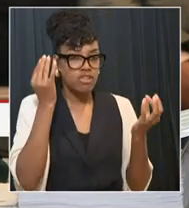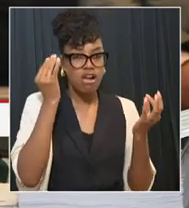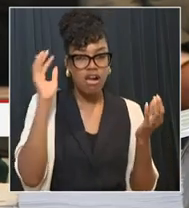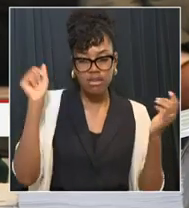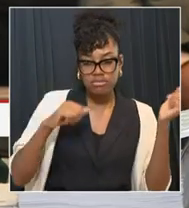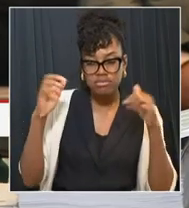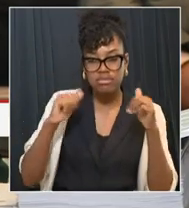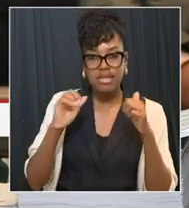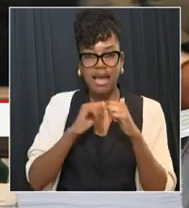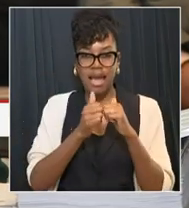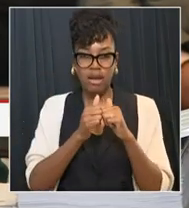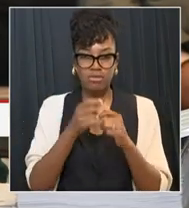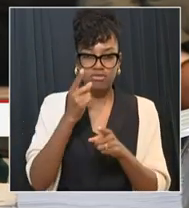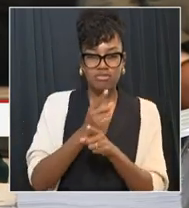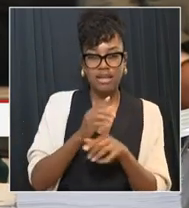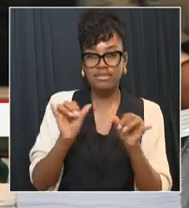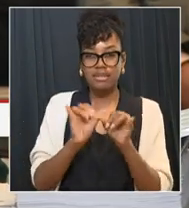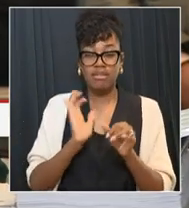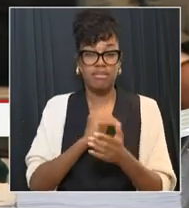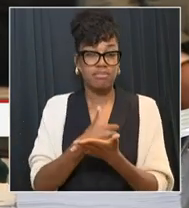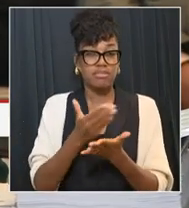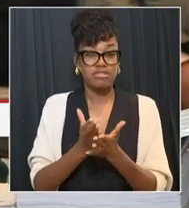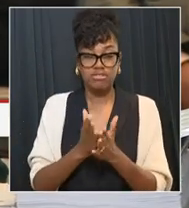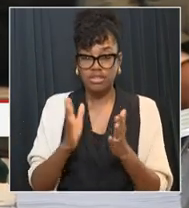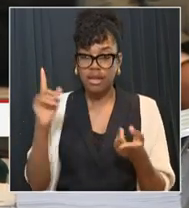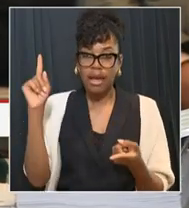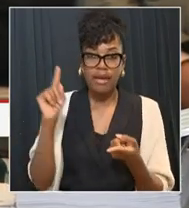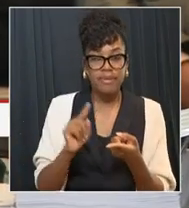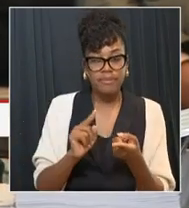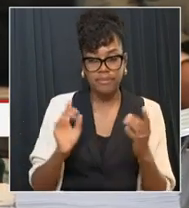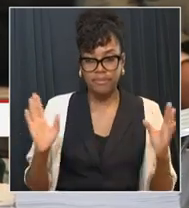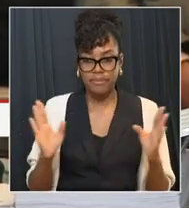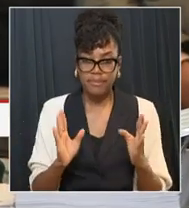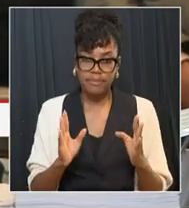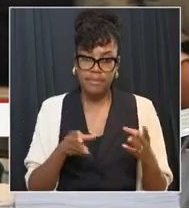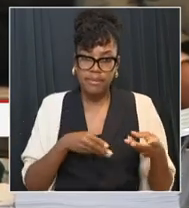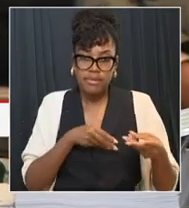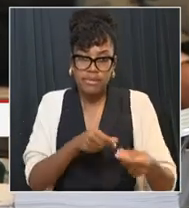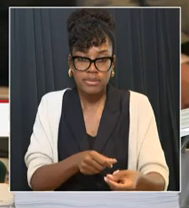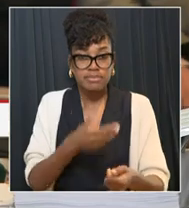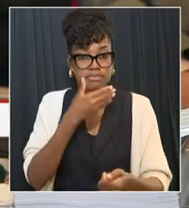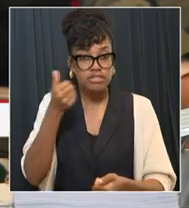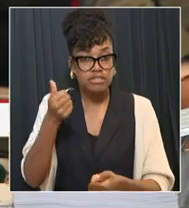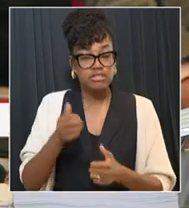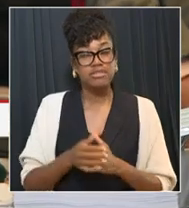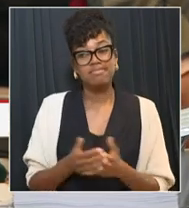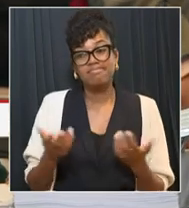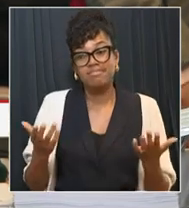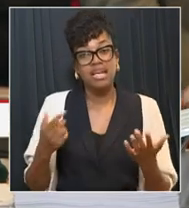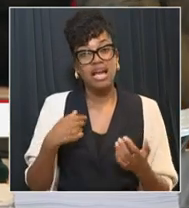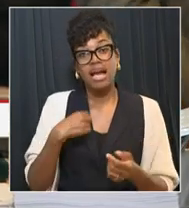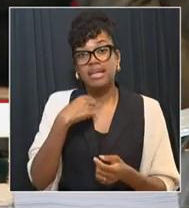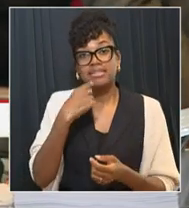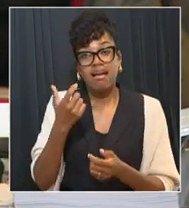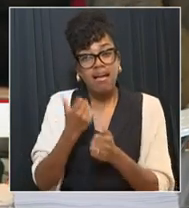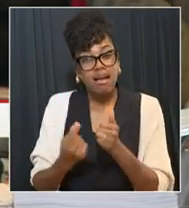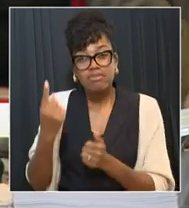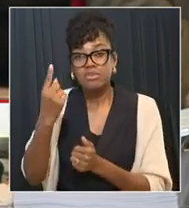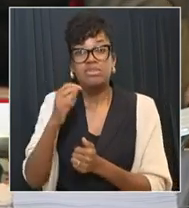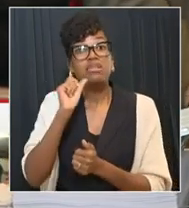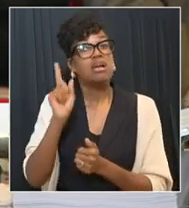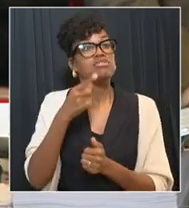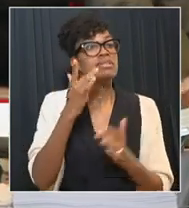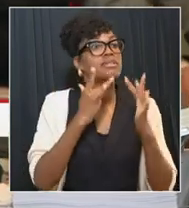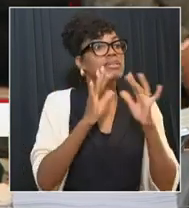impacted in that way. And what I say to them is that we have to have what I say to everyone is we have to